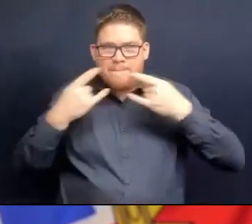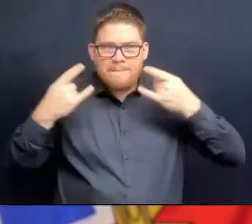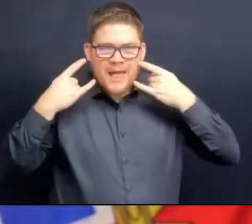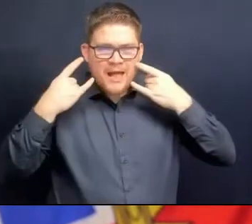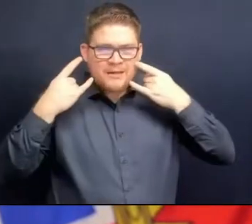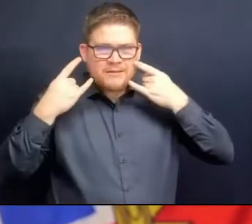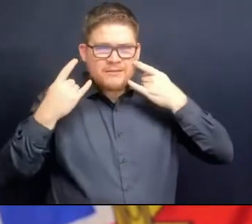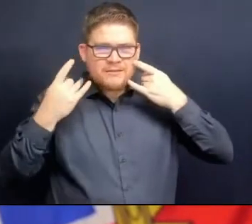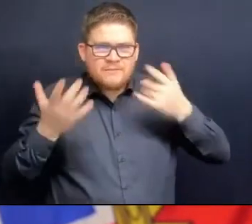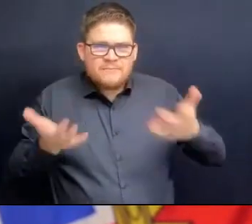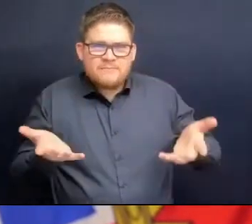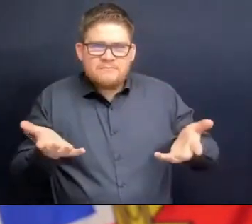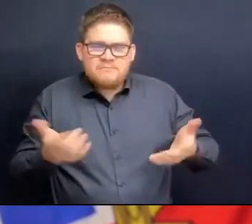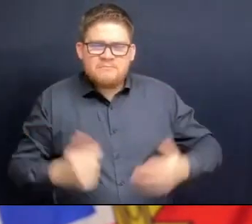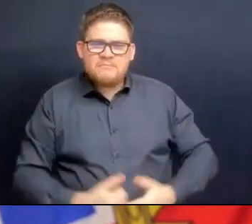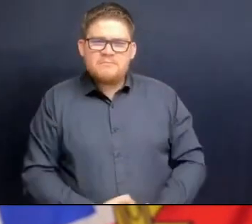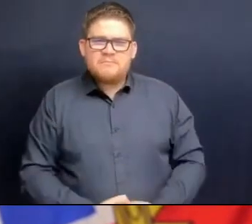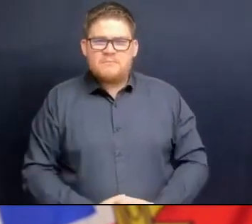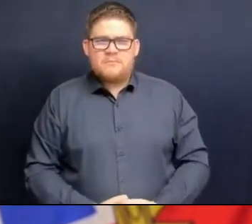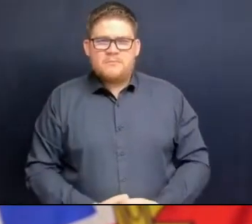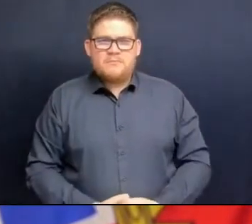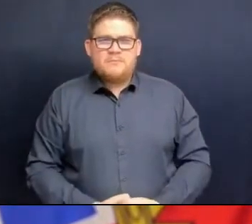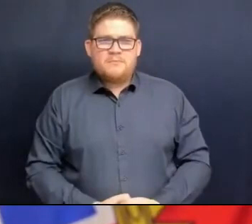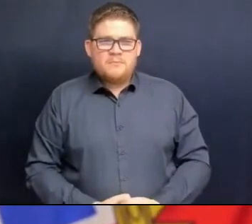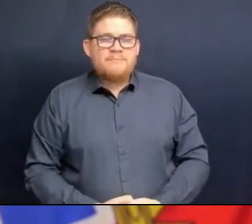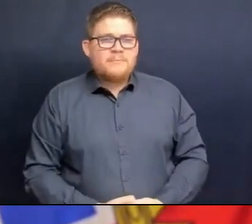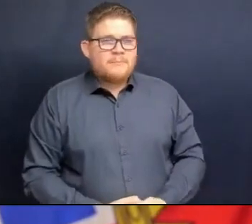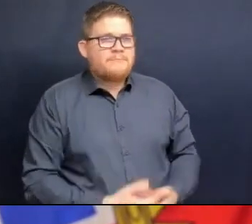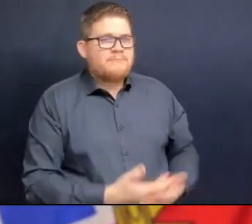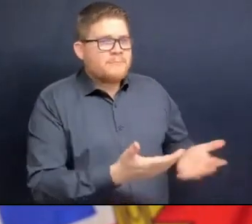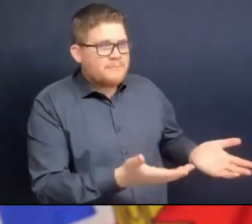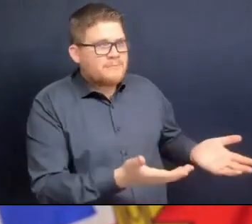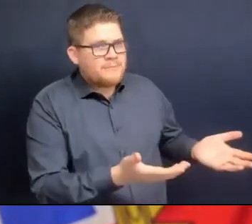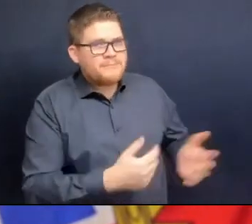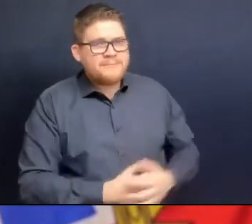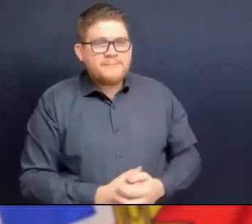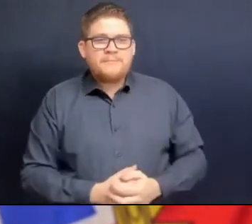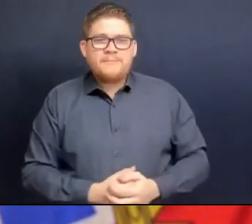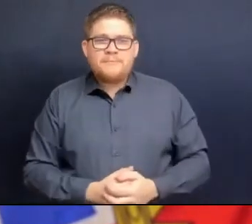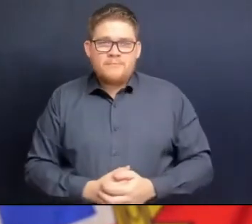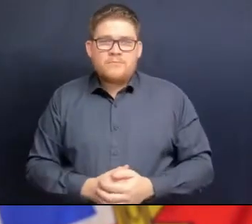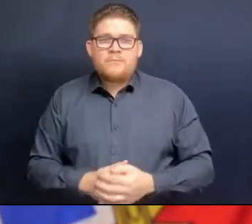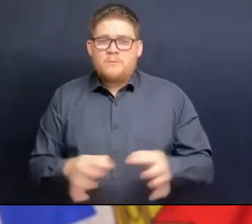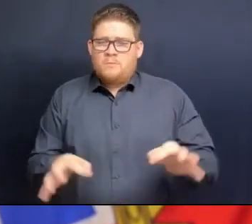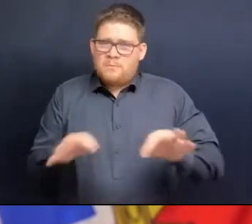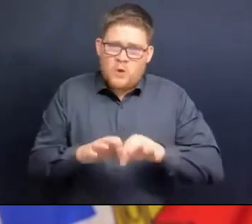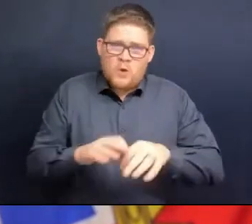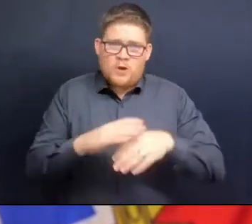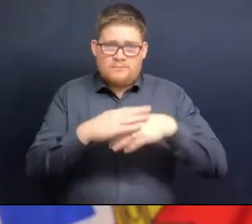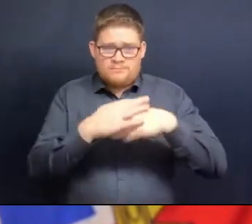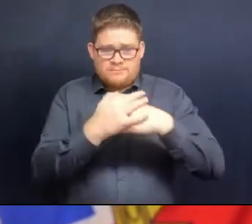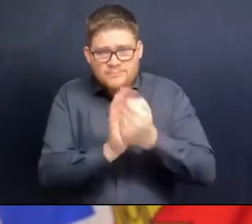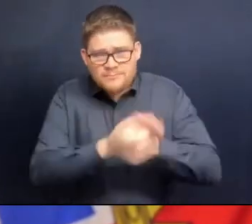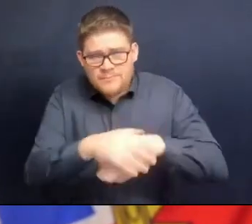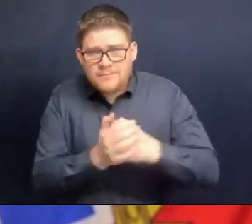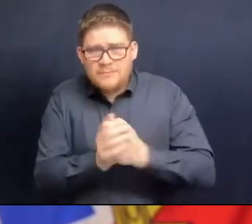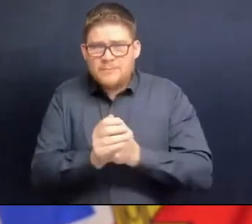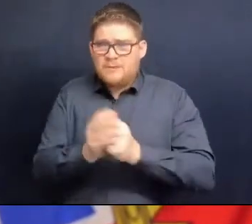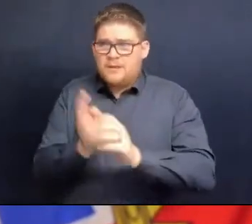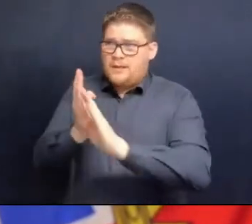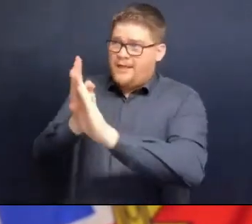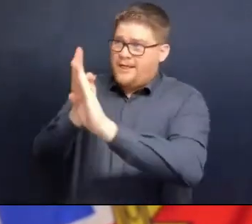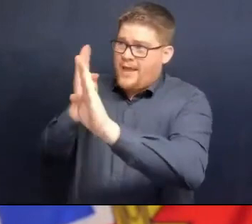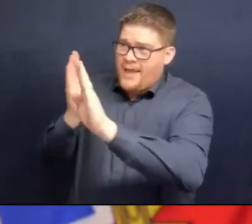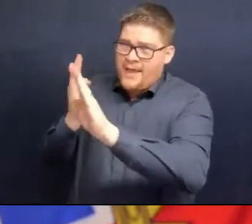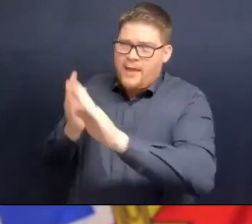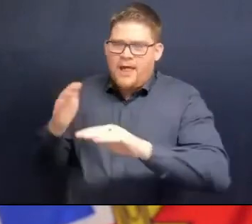Yeah, so I think that's part of the crux of the issue right there. The barriers, hand hygiene, they're all layers